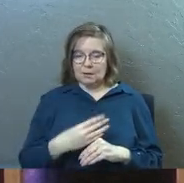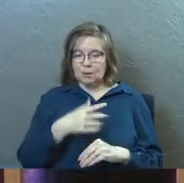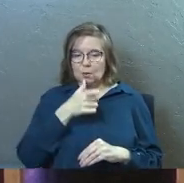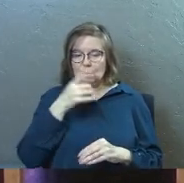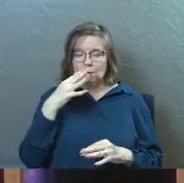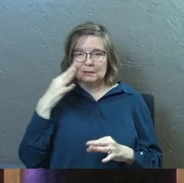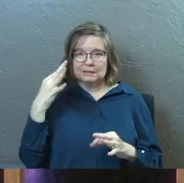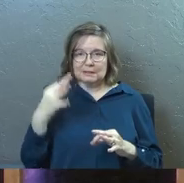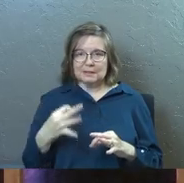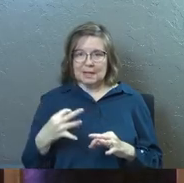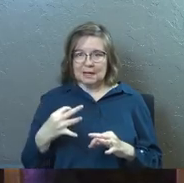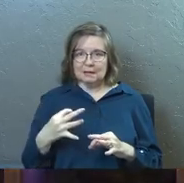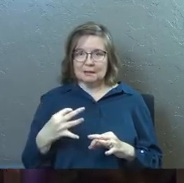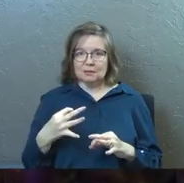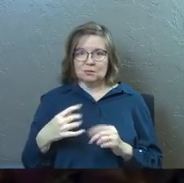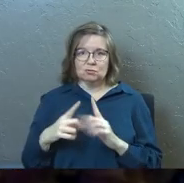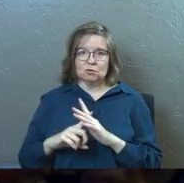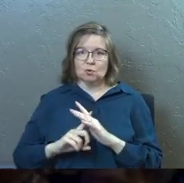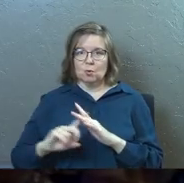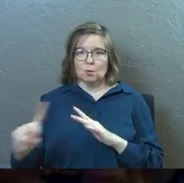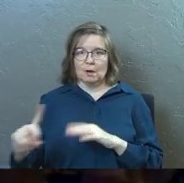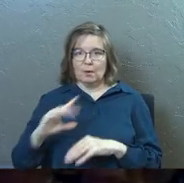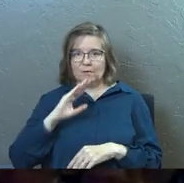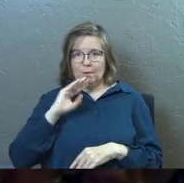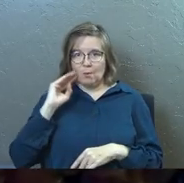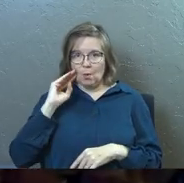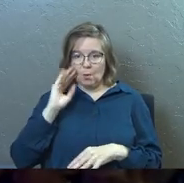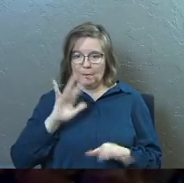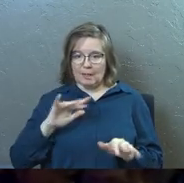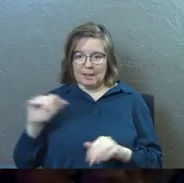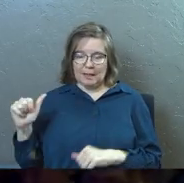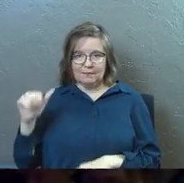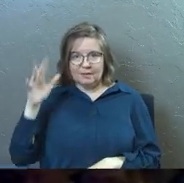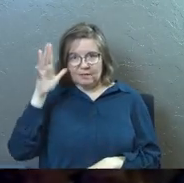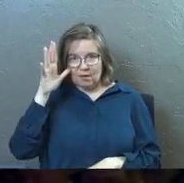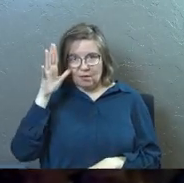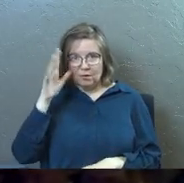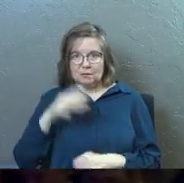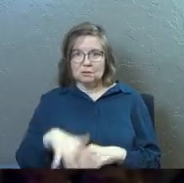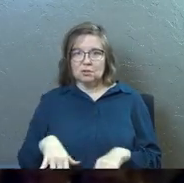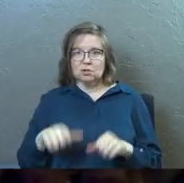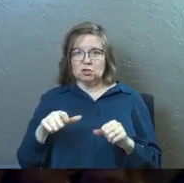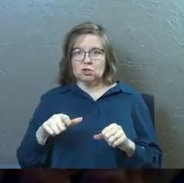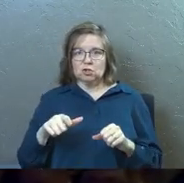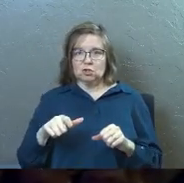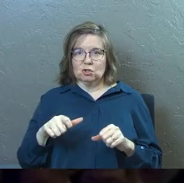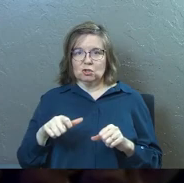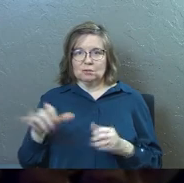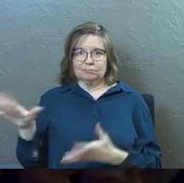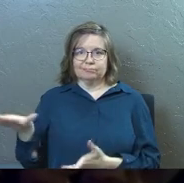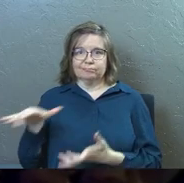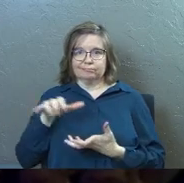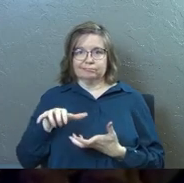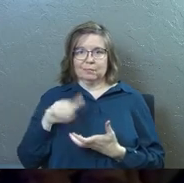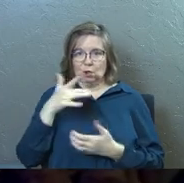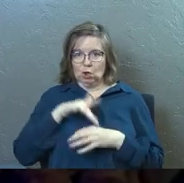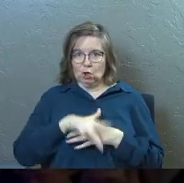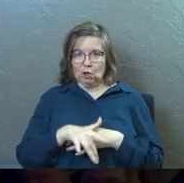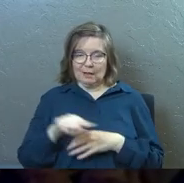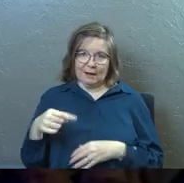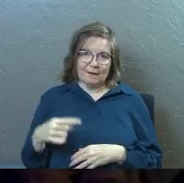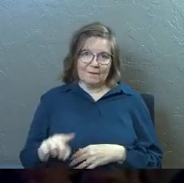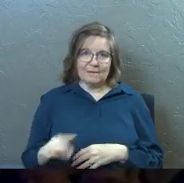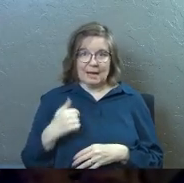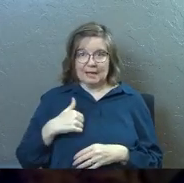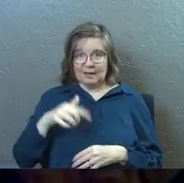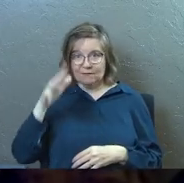who decided to go run away from home, leave his father, took his inheritance early, offended